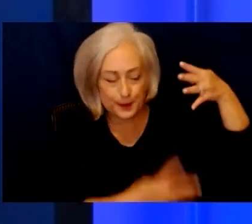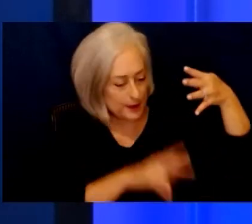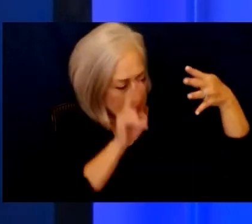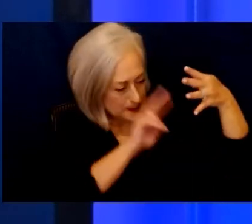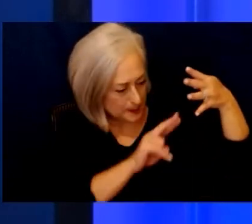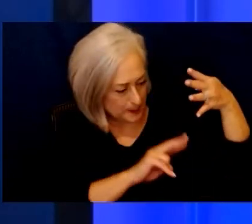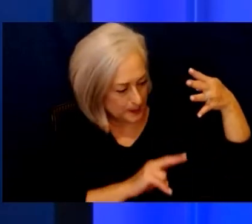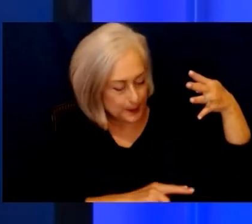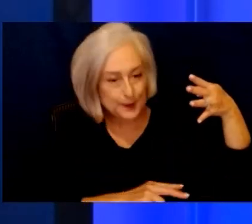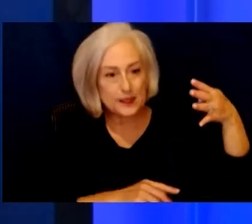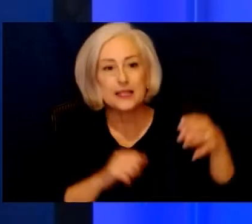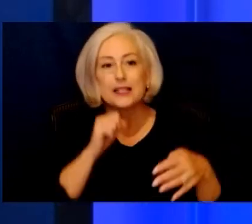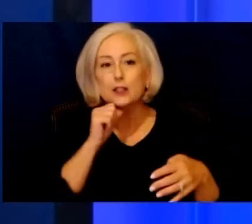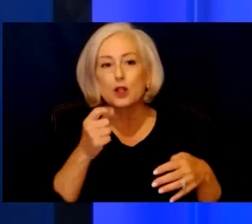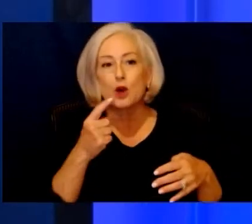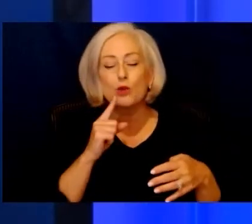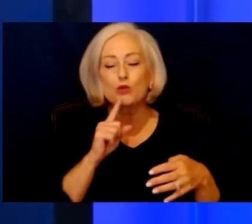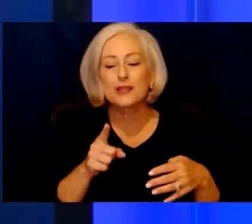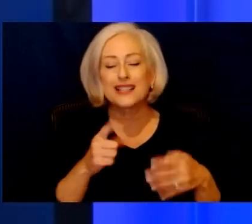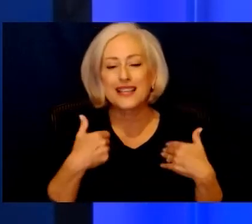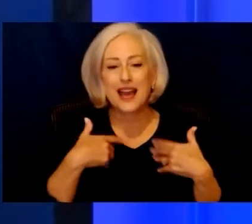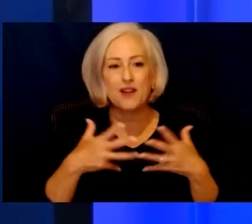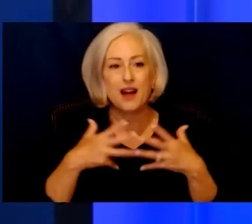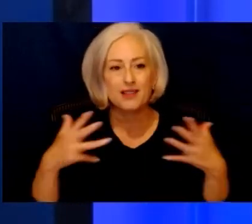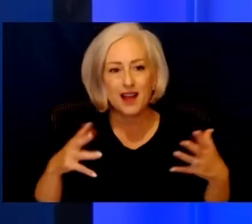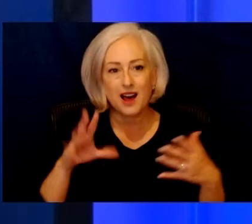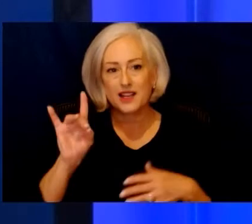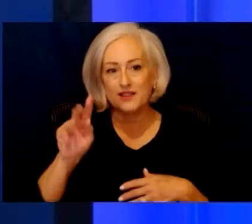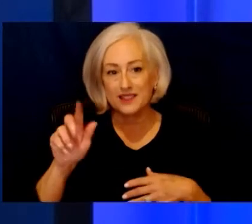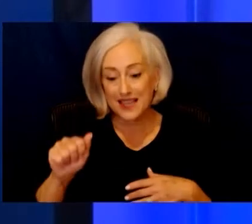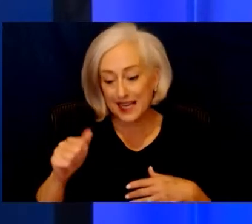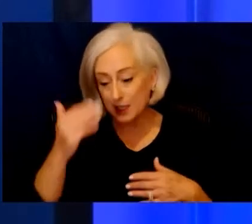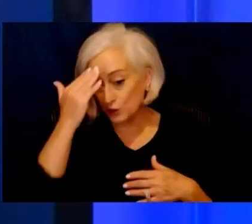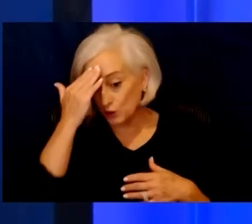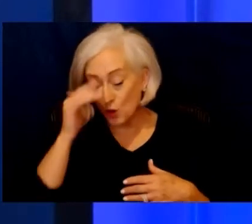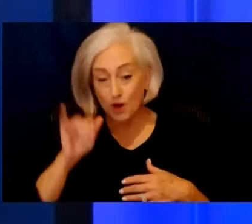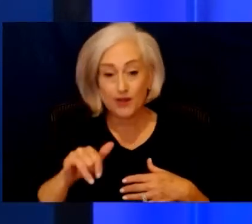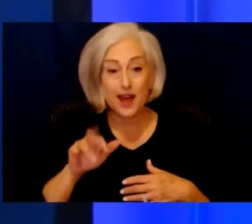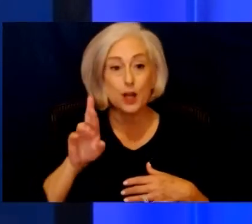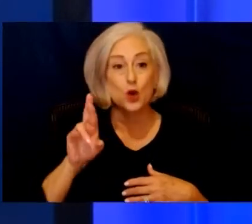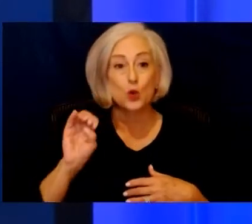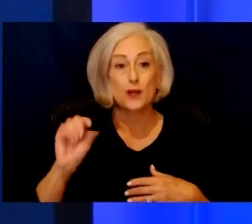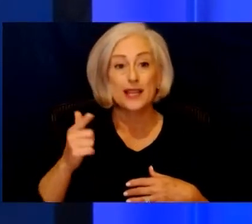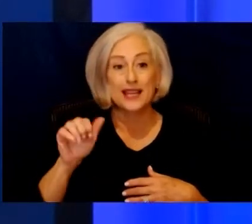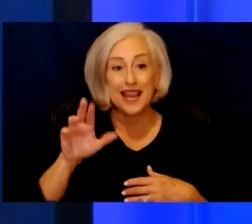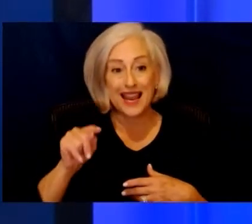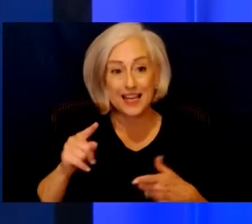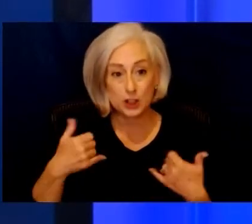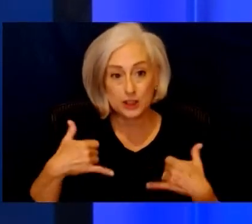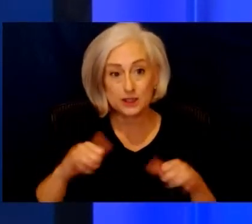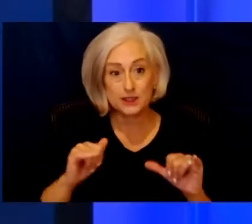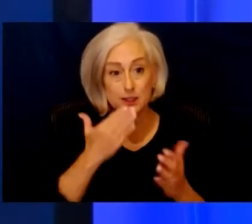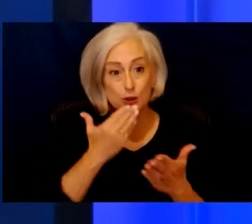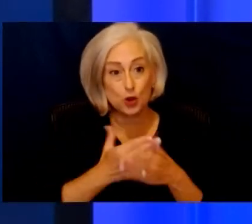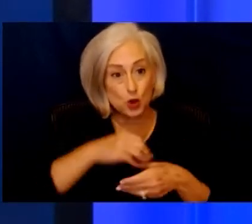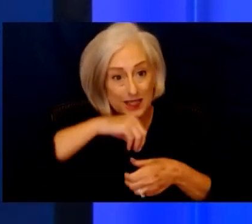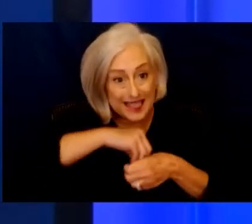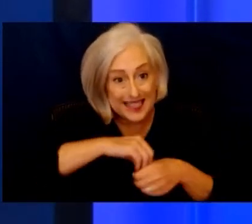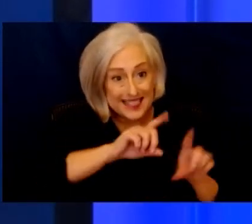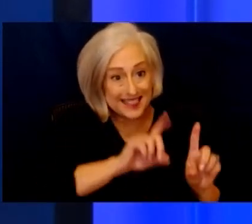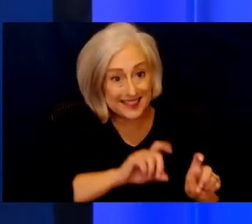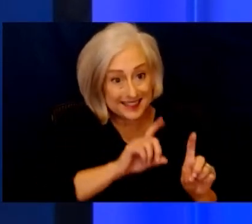too far out for understanding, are the reagents still good within those tests. If you can check the manufacturer's